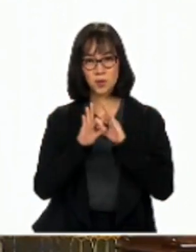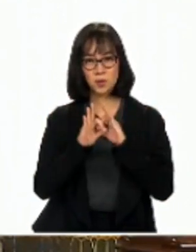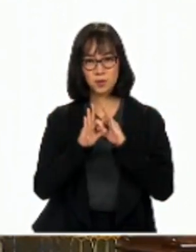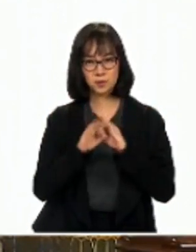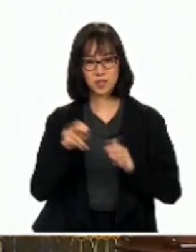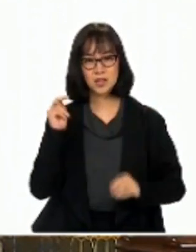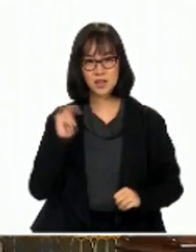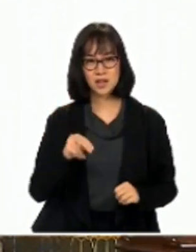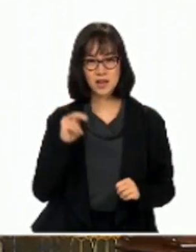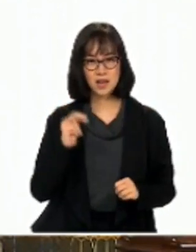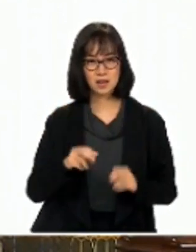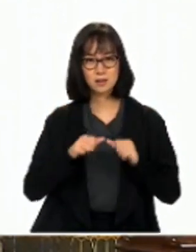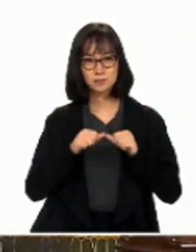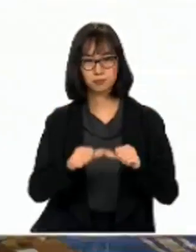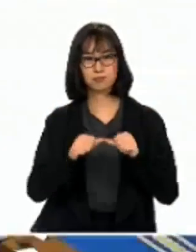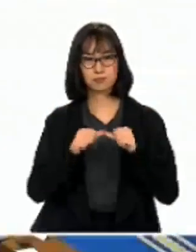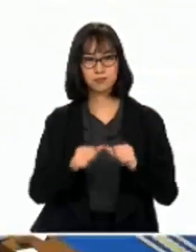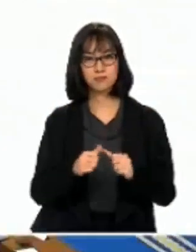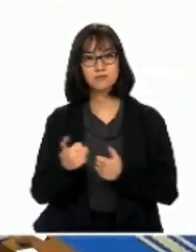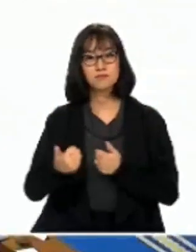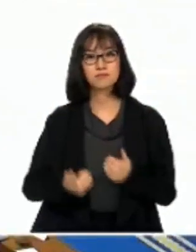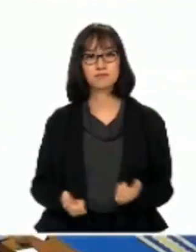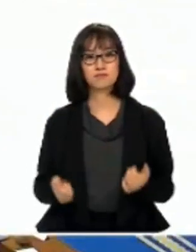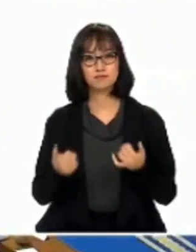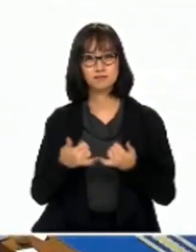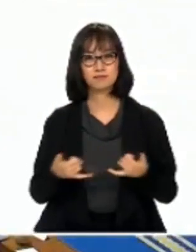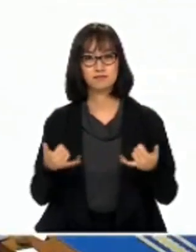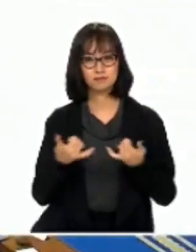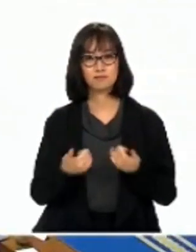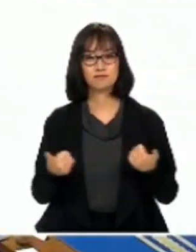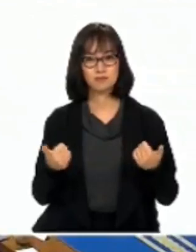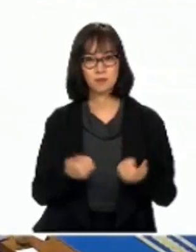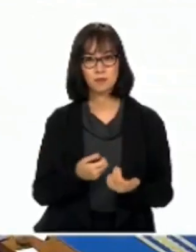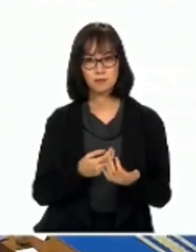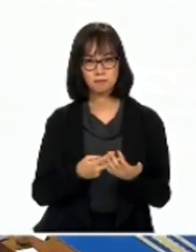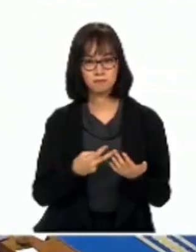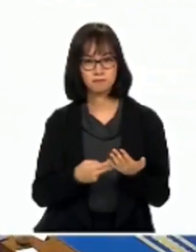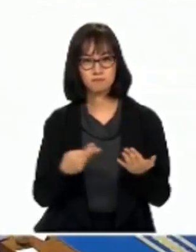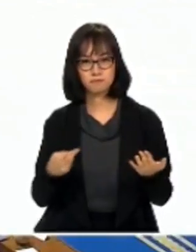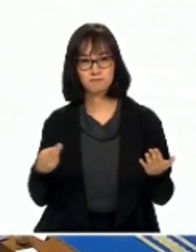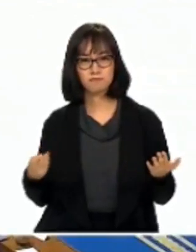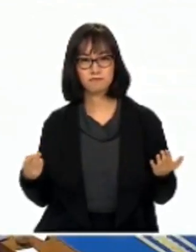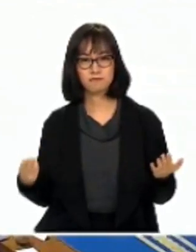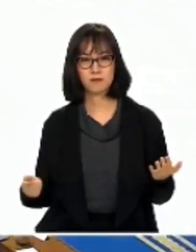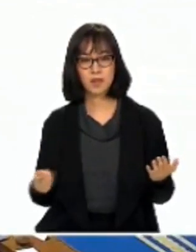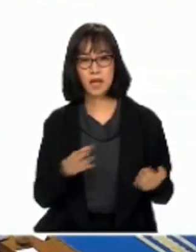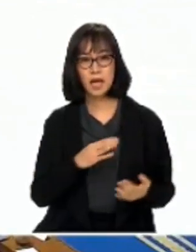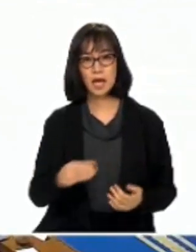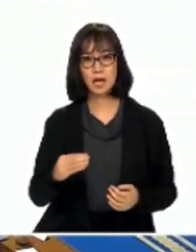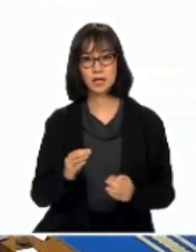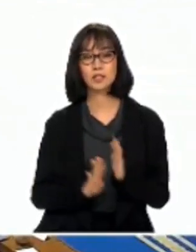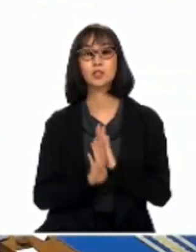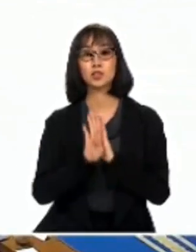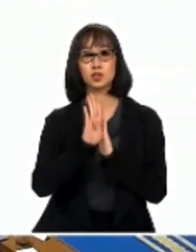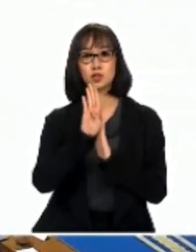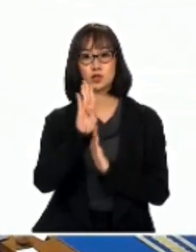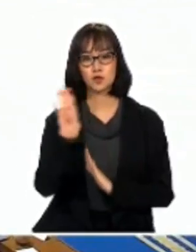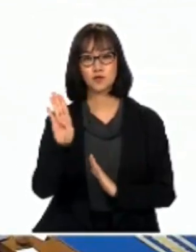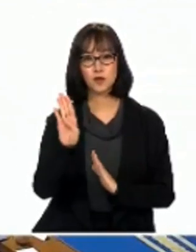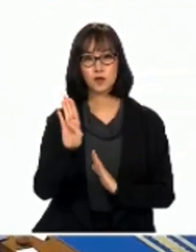sustainability and availability of resources and the development of alternative